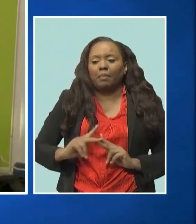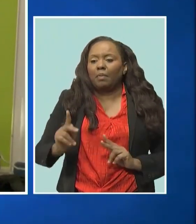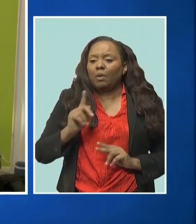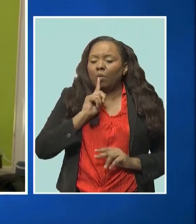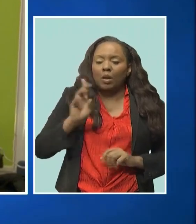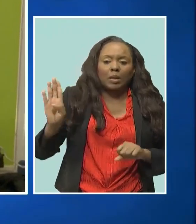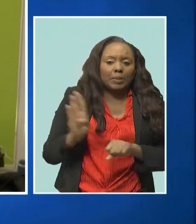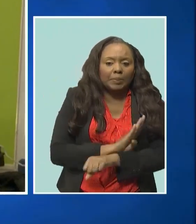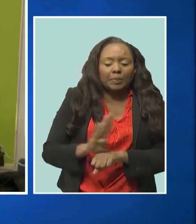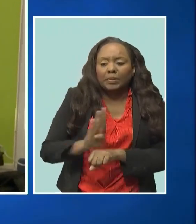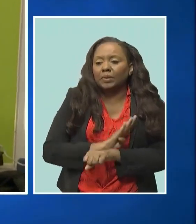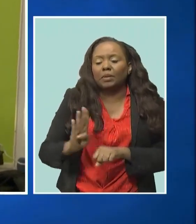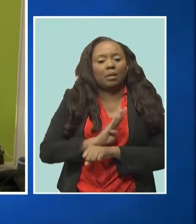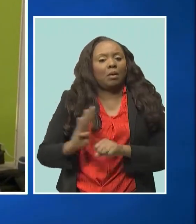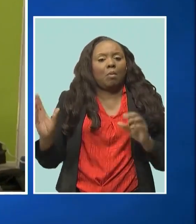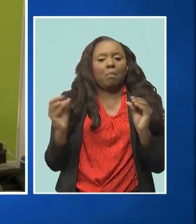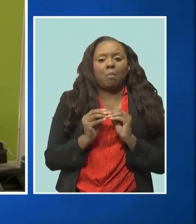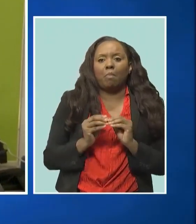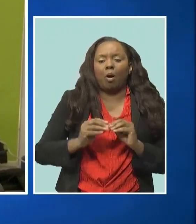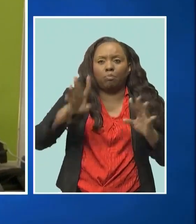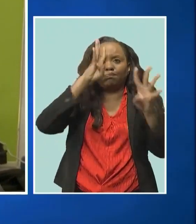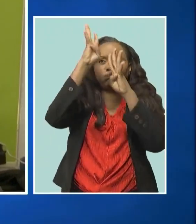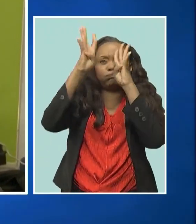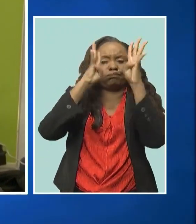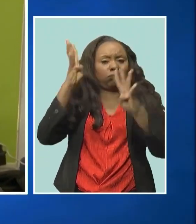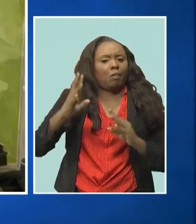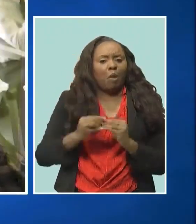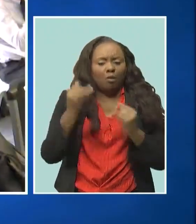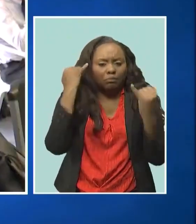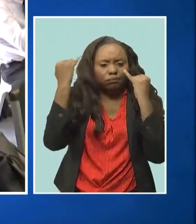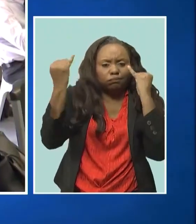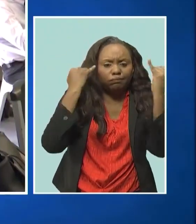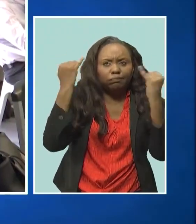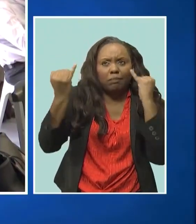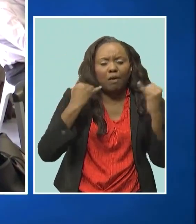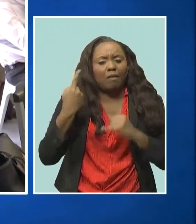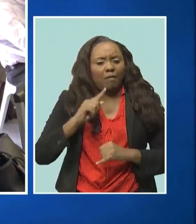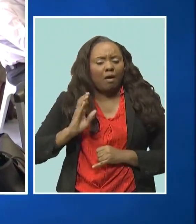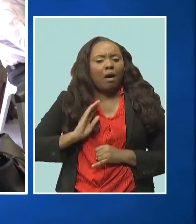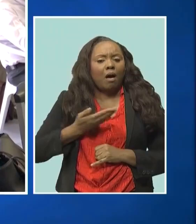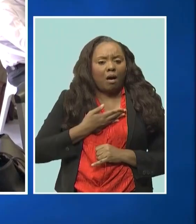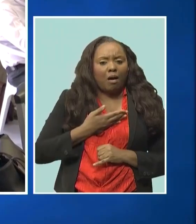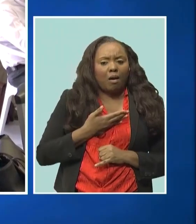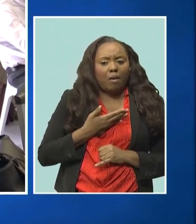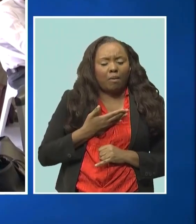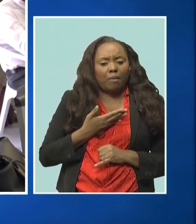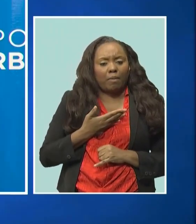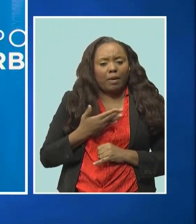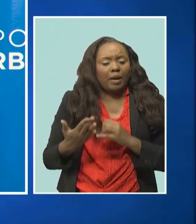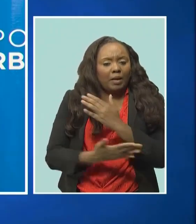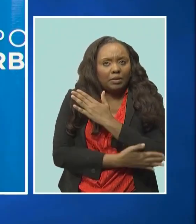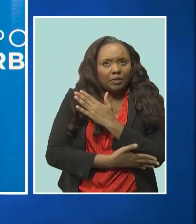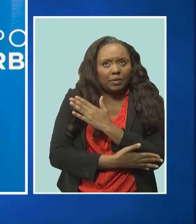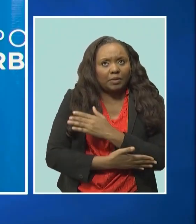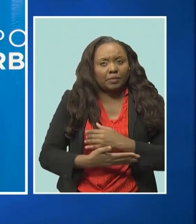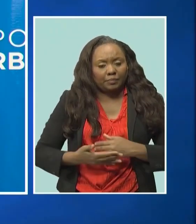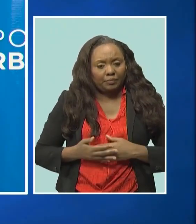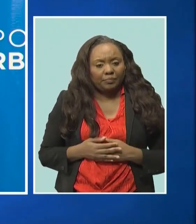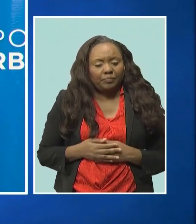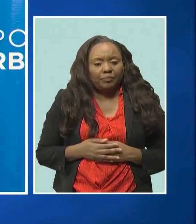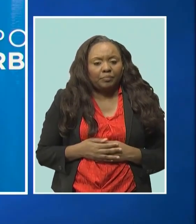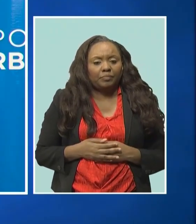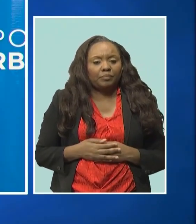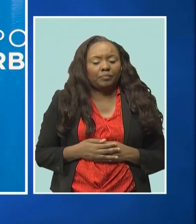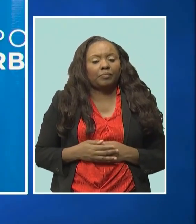commercialization agenda that brings more and more innovative entrepreneurship into the Barbadian commercial space. We need to be able to have the benefit